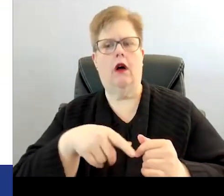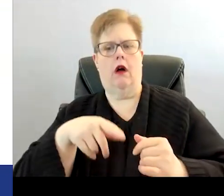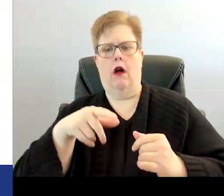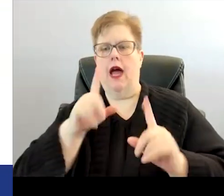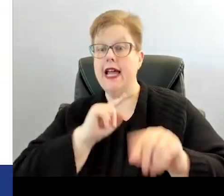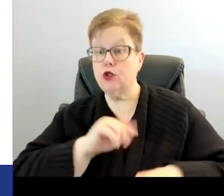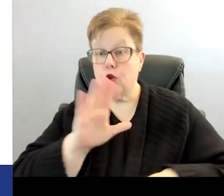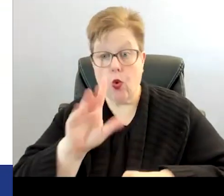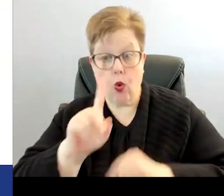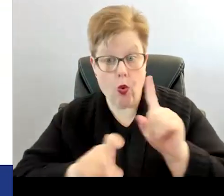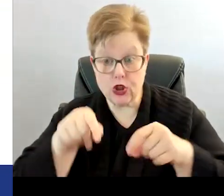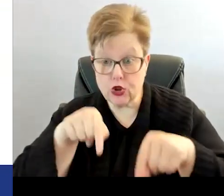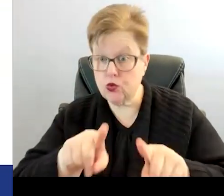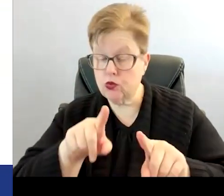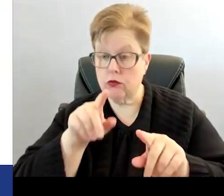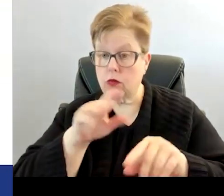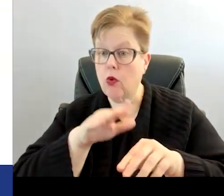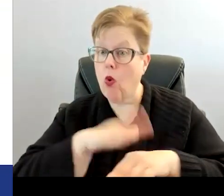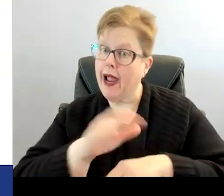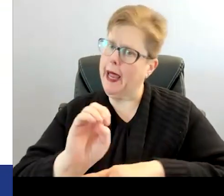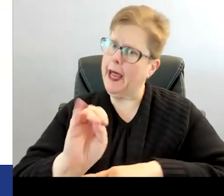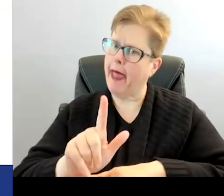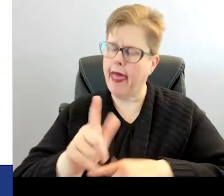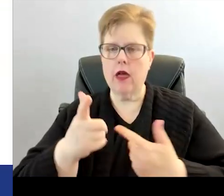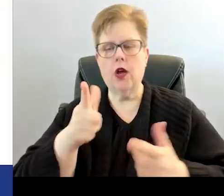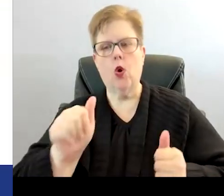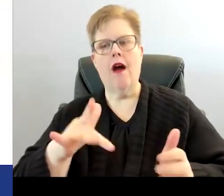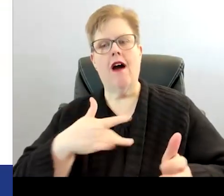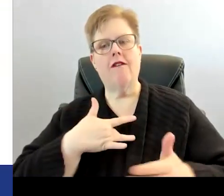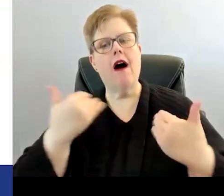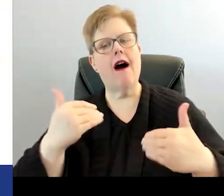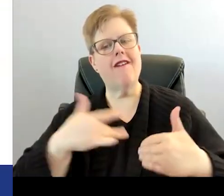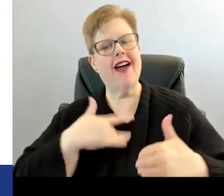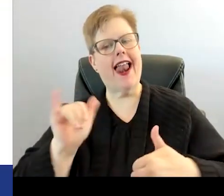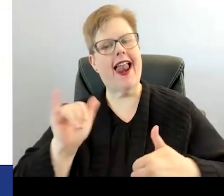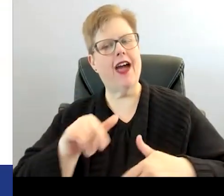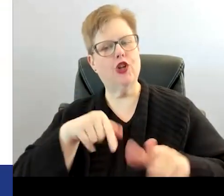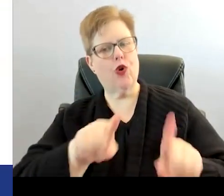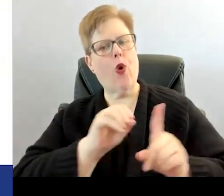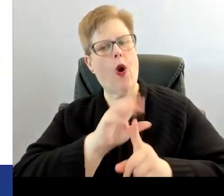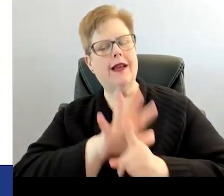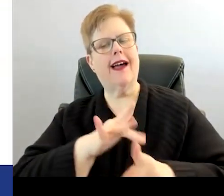via email, and you'll get a taste of how that can feel during orientation.